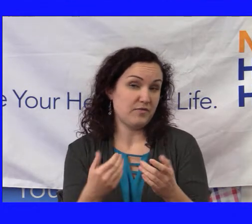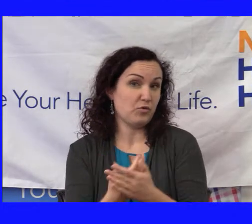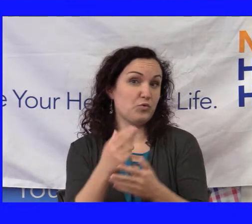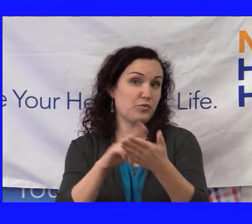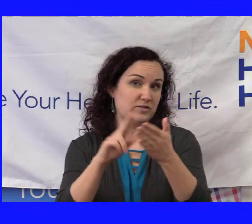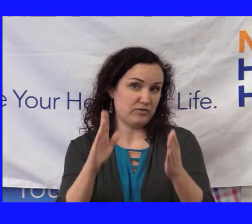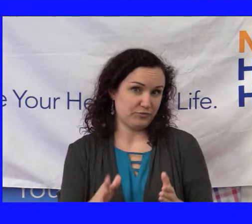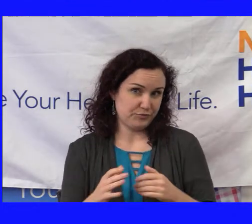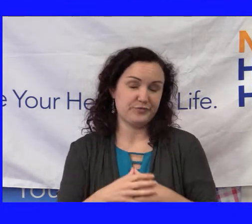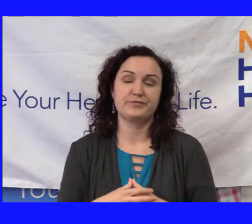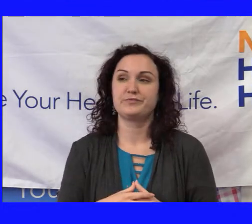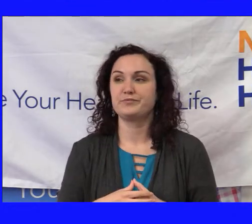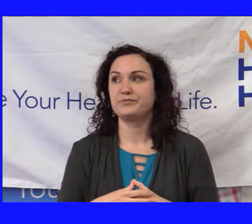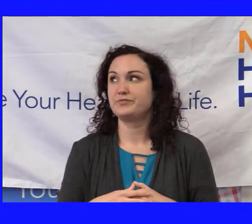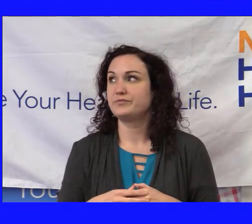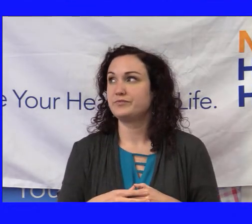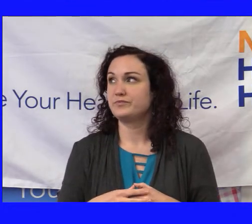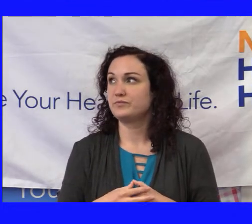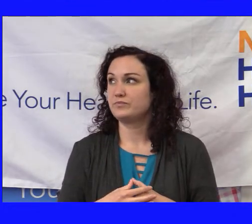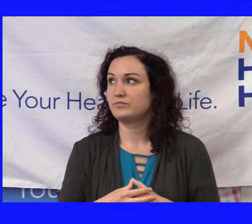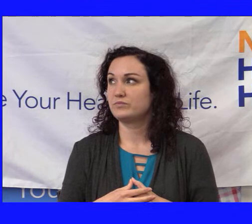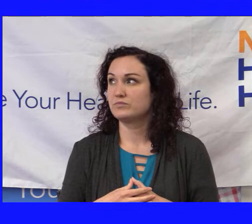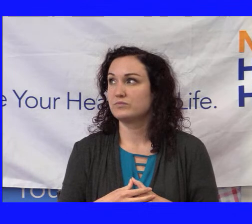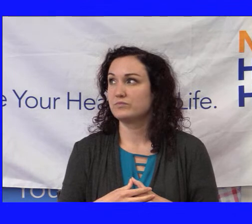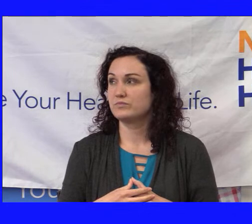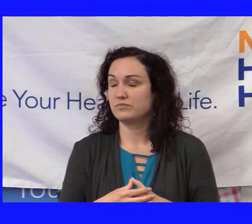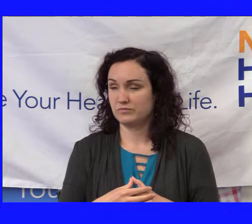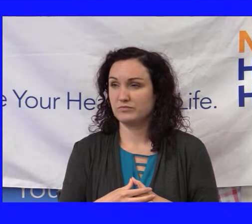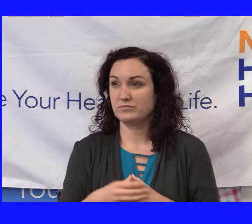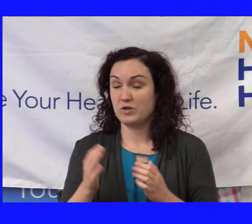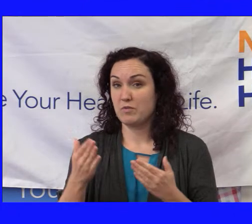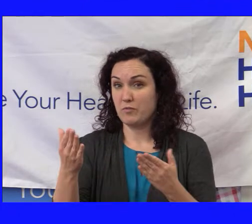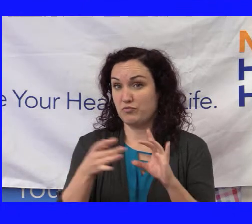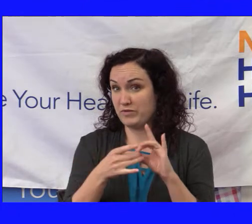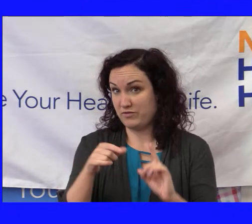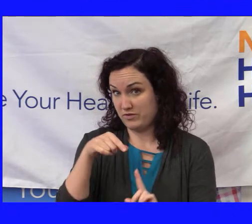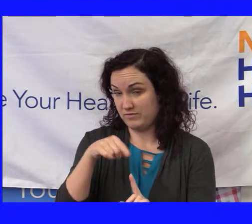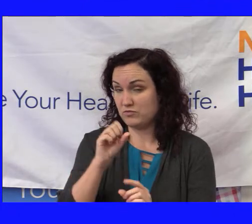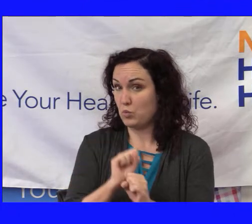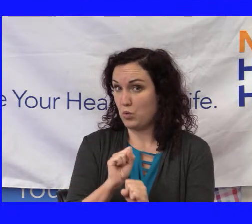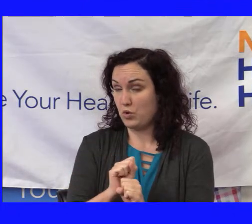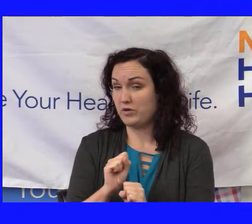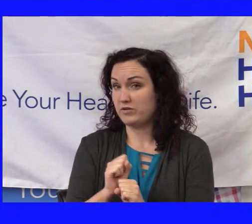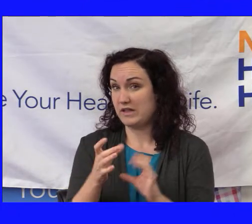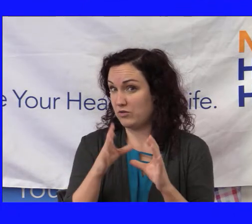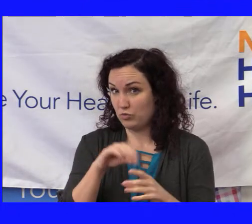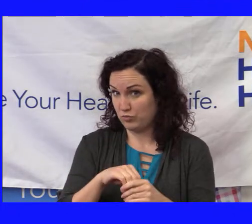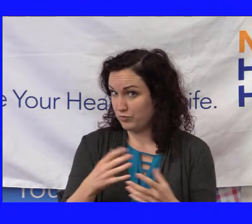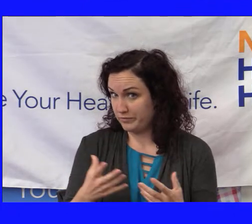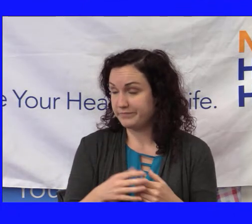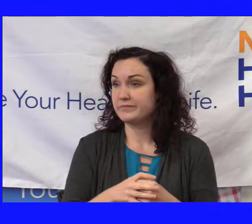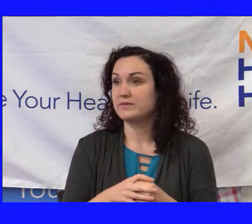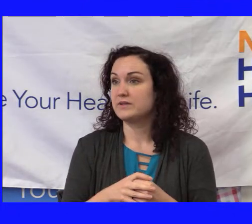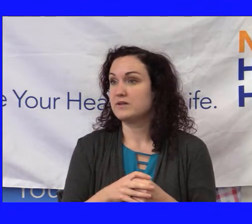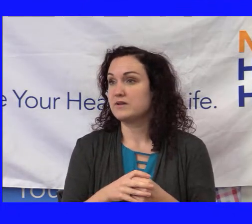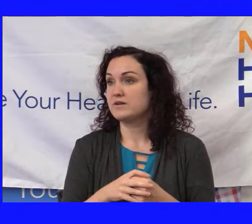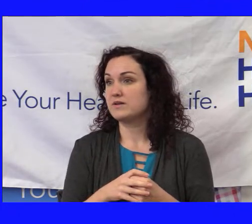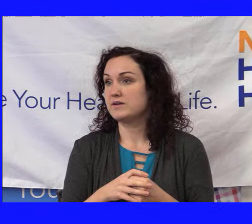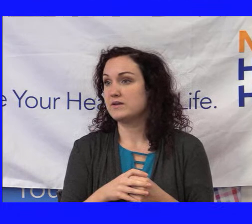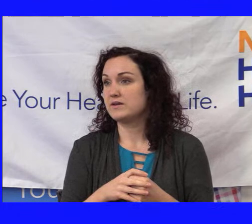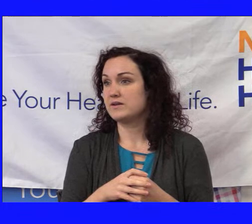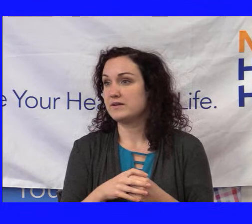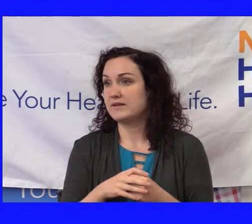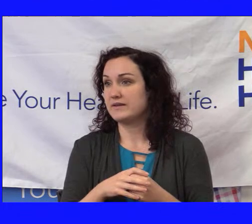new contractors. The proposals related to this work includes the book itself